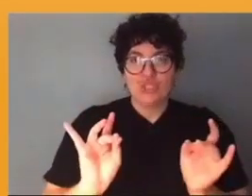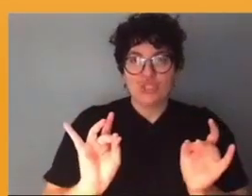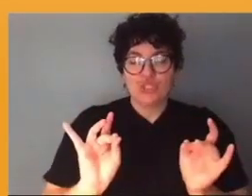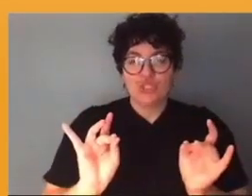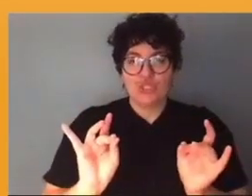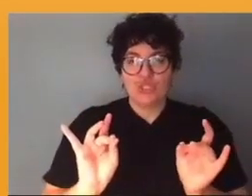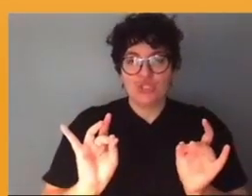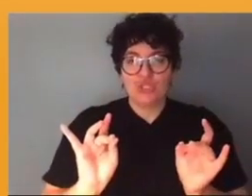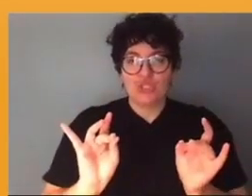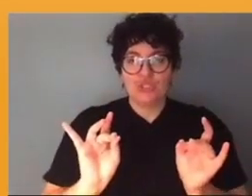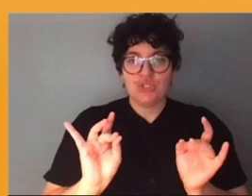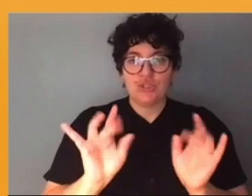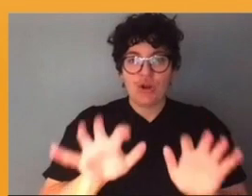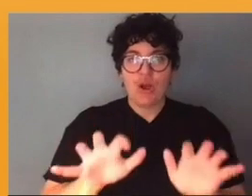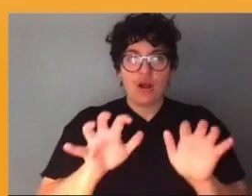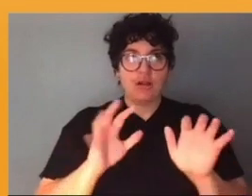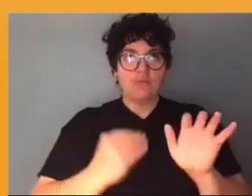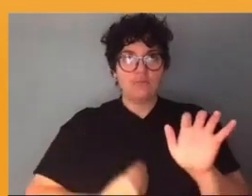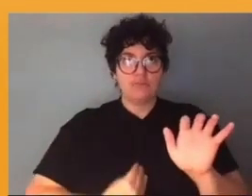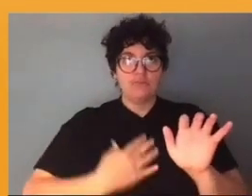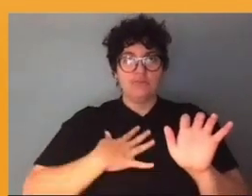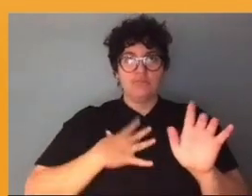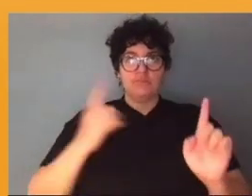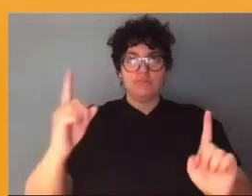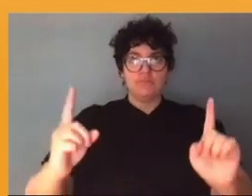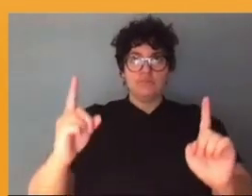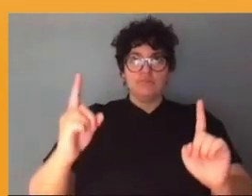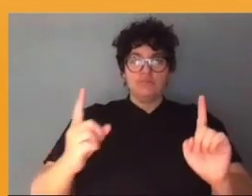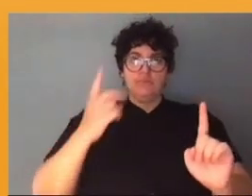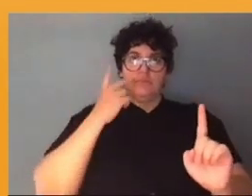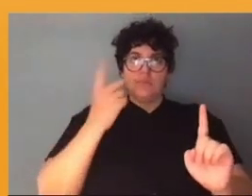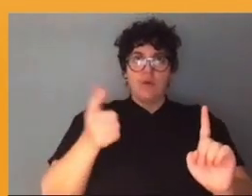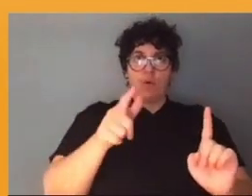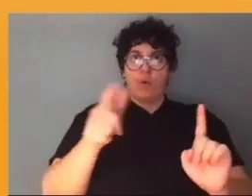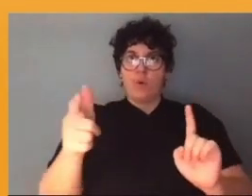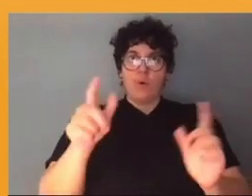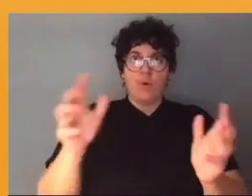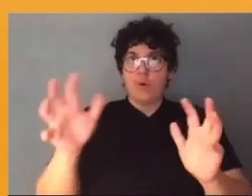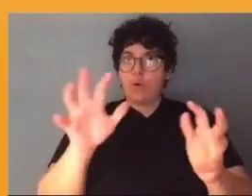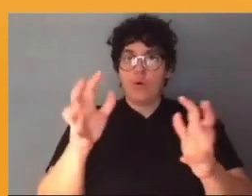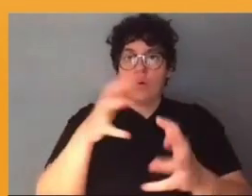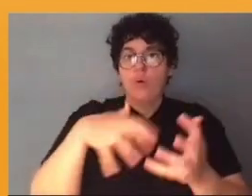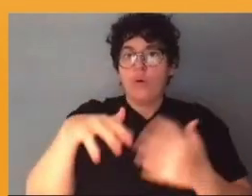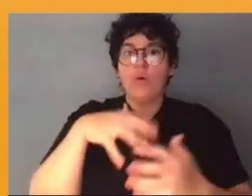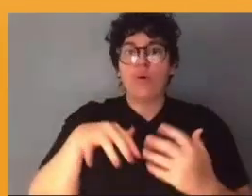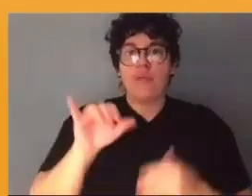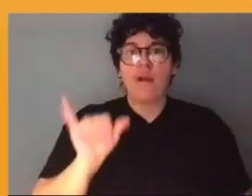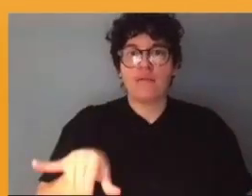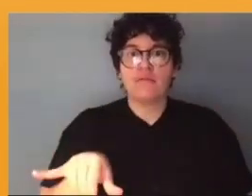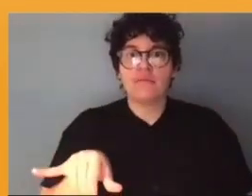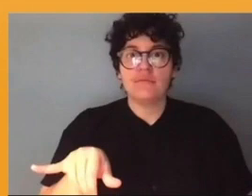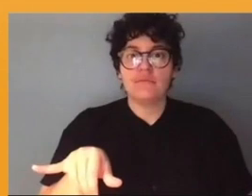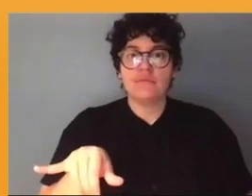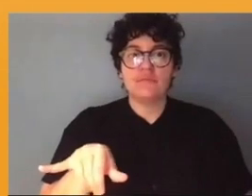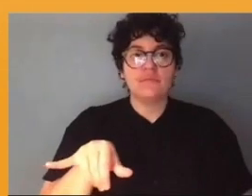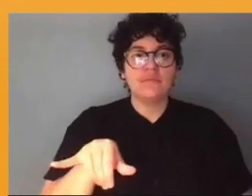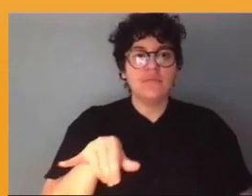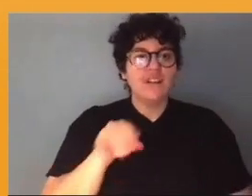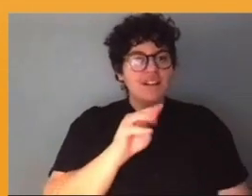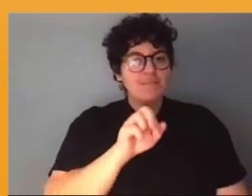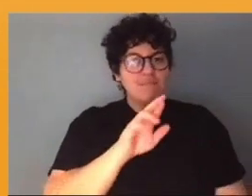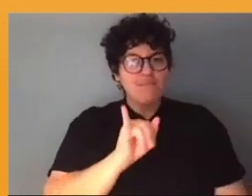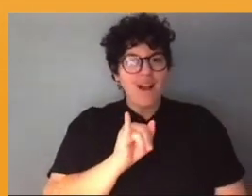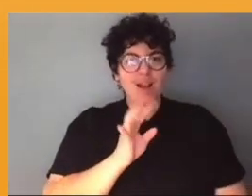inspires the audience. I know Mari was talking about how, you know, women and